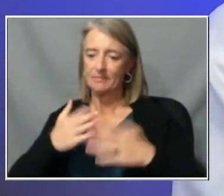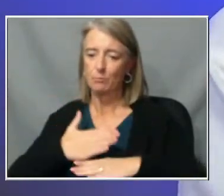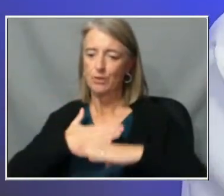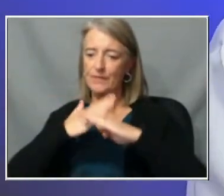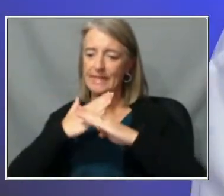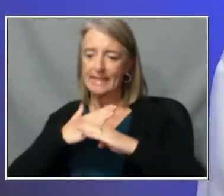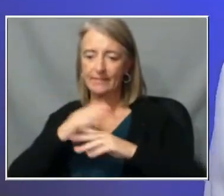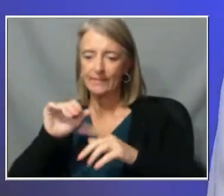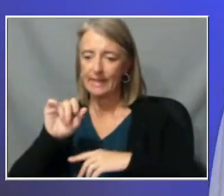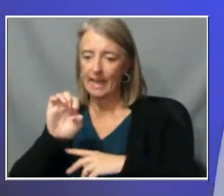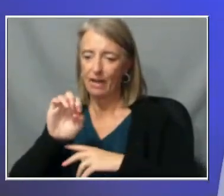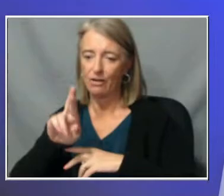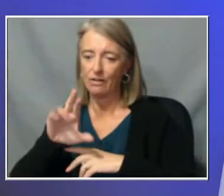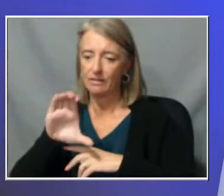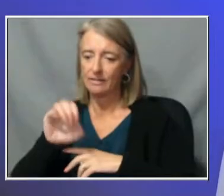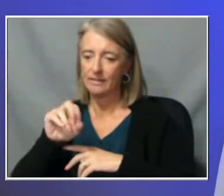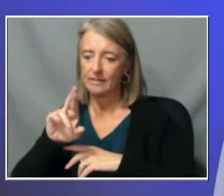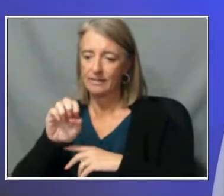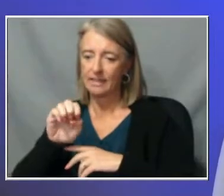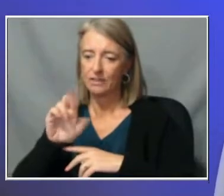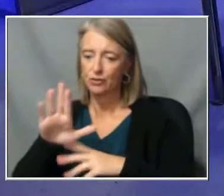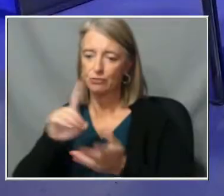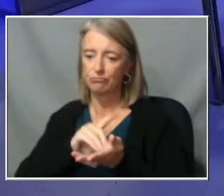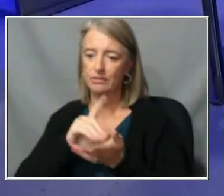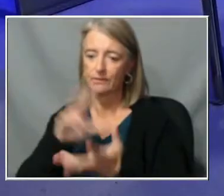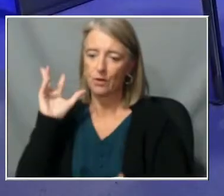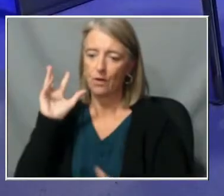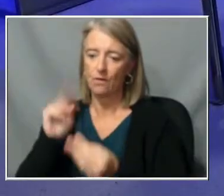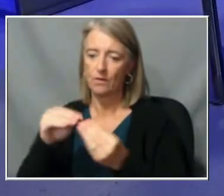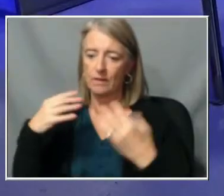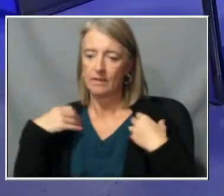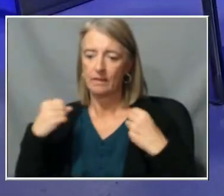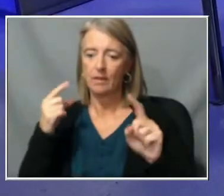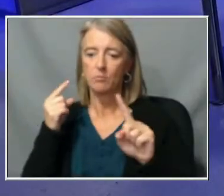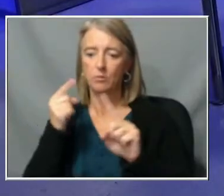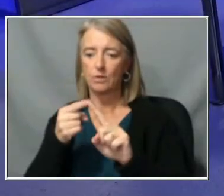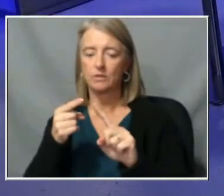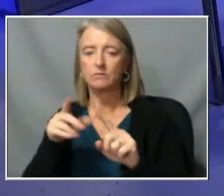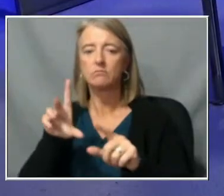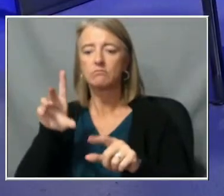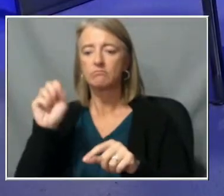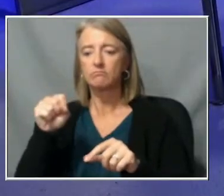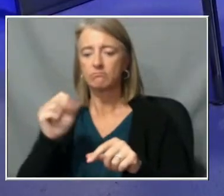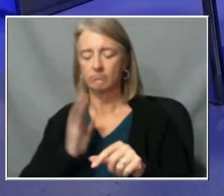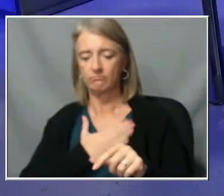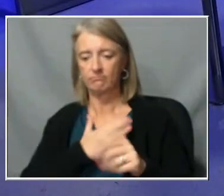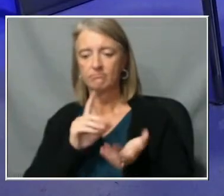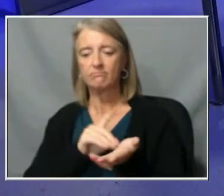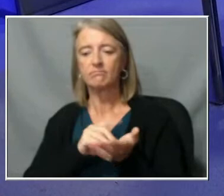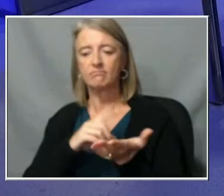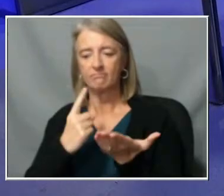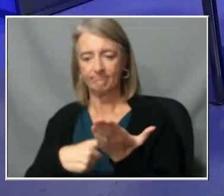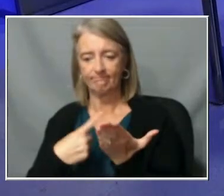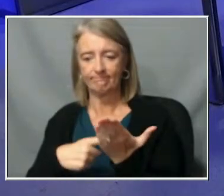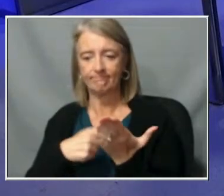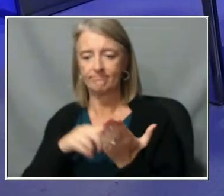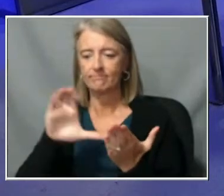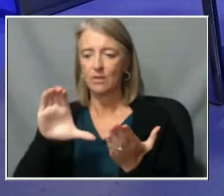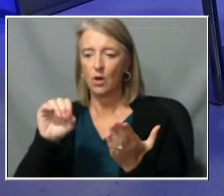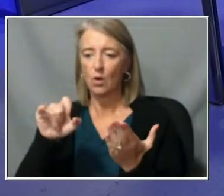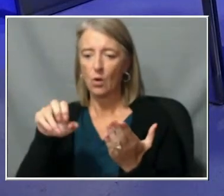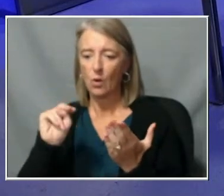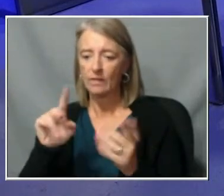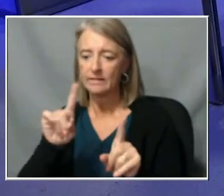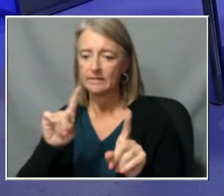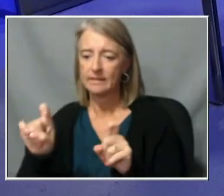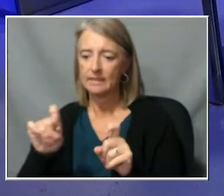your doctor has the information on your overall health. Yes, and to your point, he does discuss that, Yeah. and you know, the colonoscopy and all those,